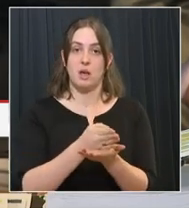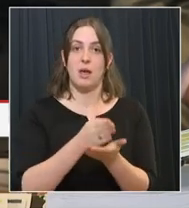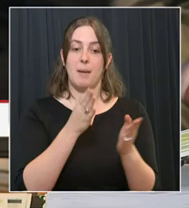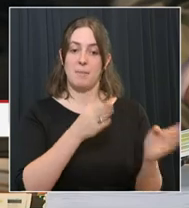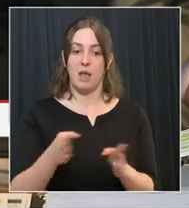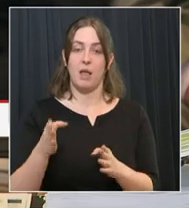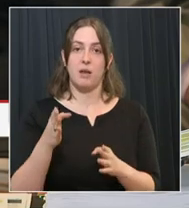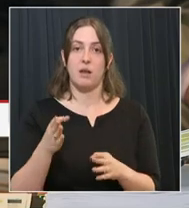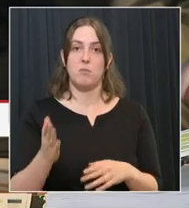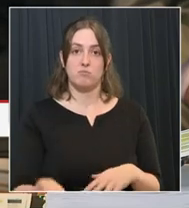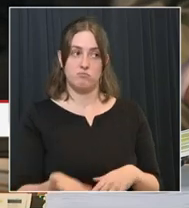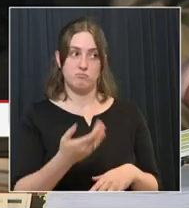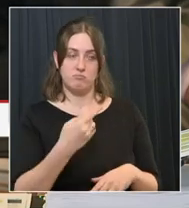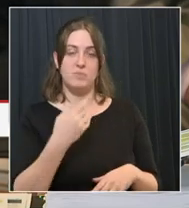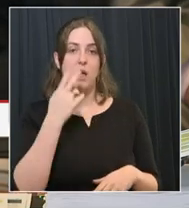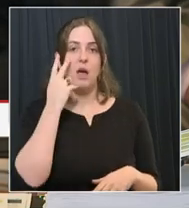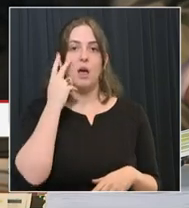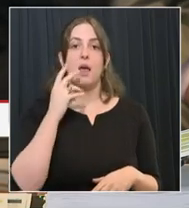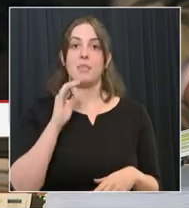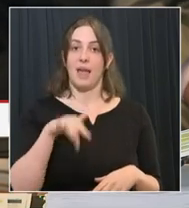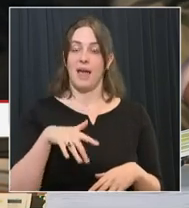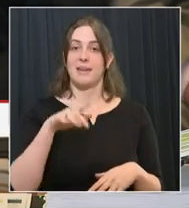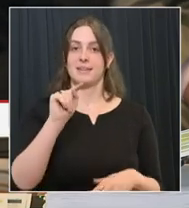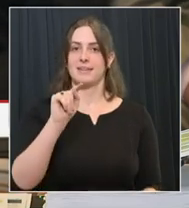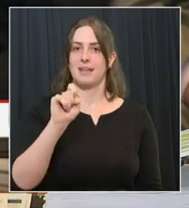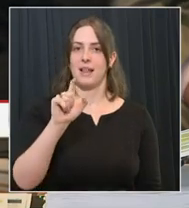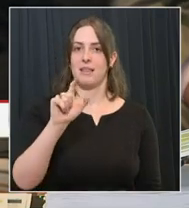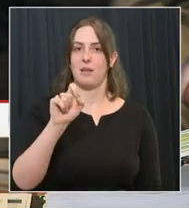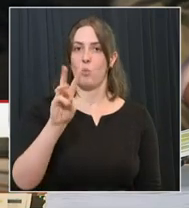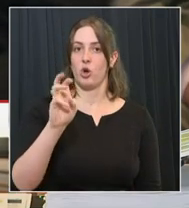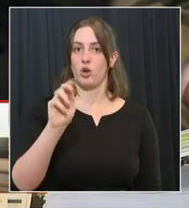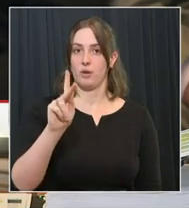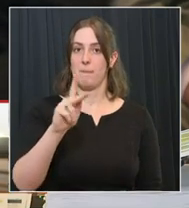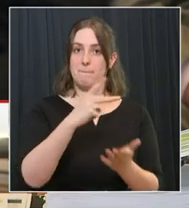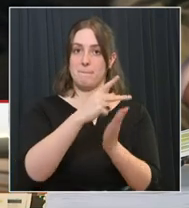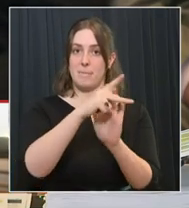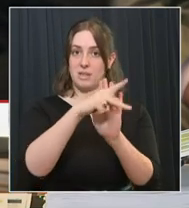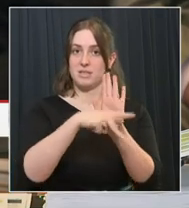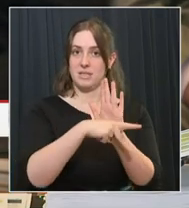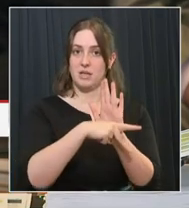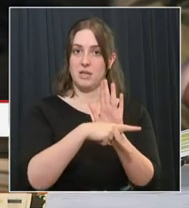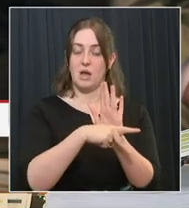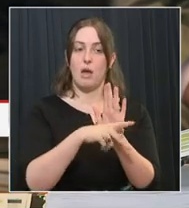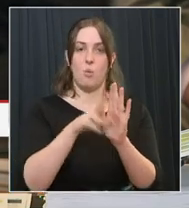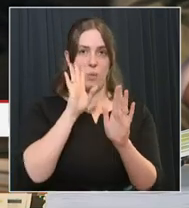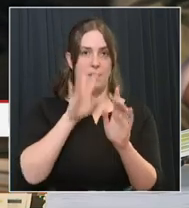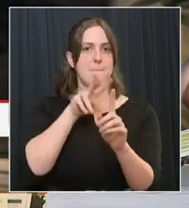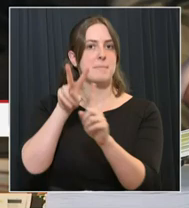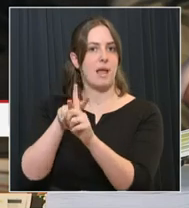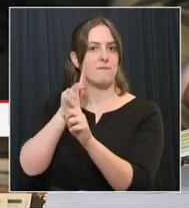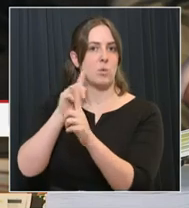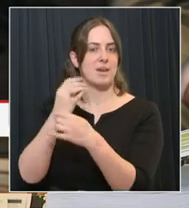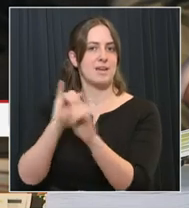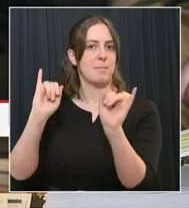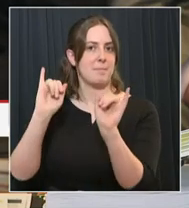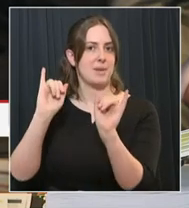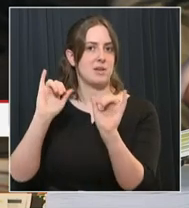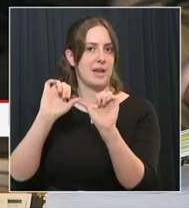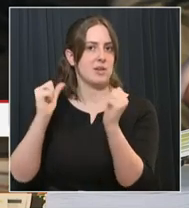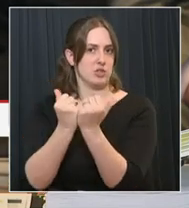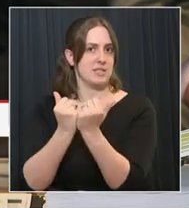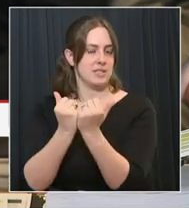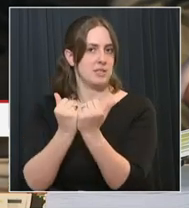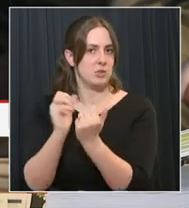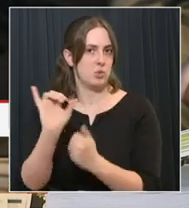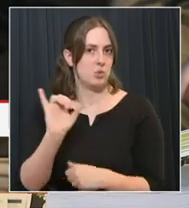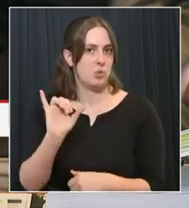this suggestion last year, which the Board of Elections is one. We made this suggestion last year and the council took it out. So I hope